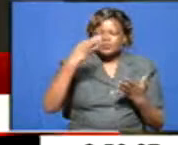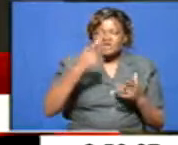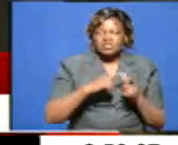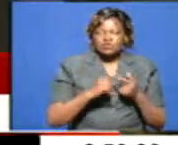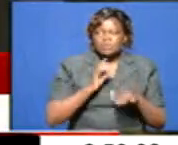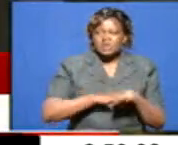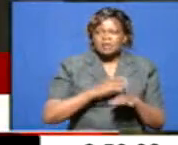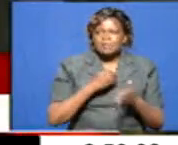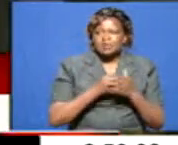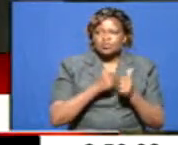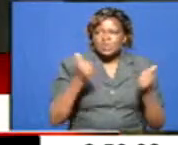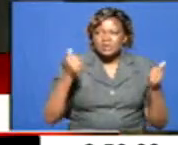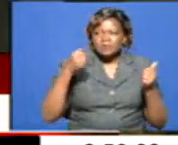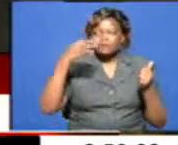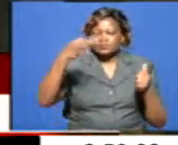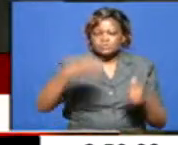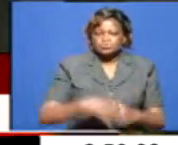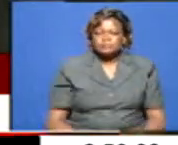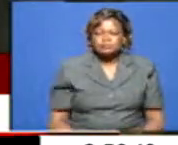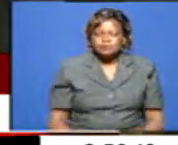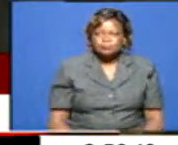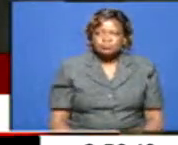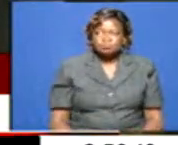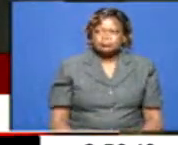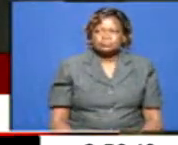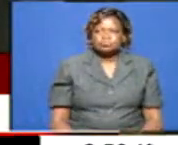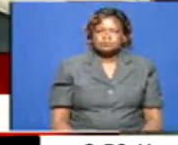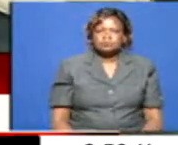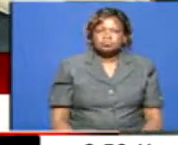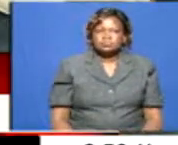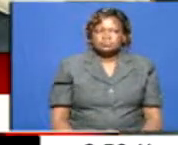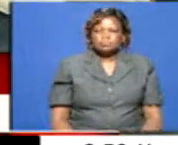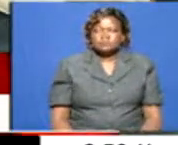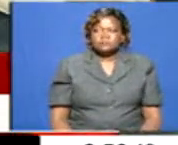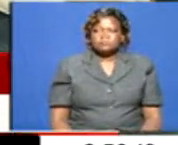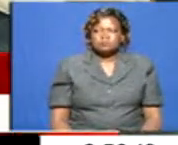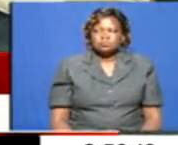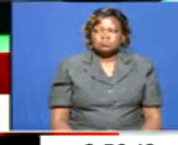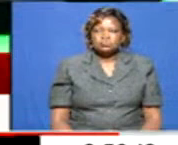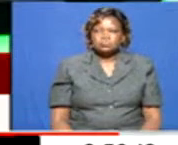mazuri. Frederick Muki for Prime Edition.